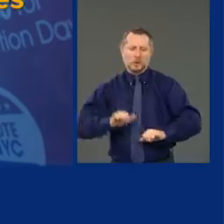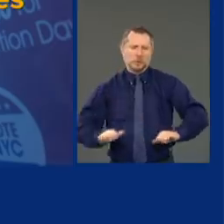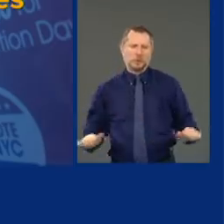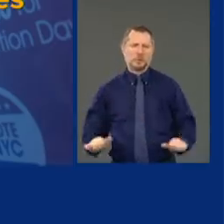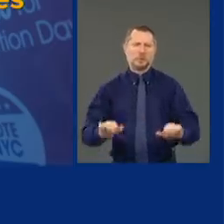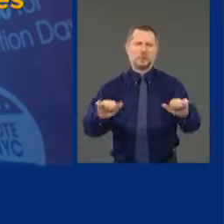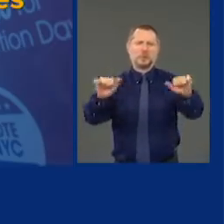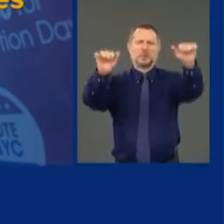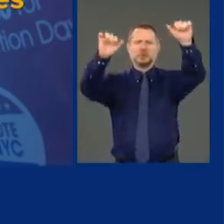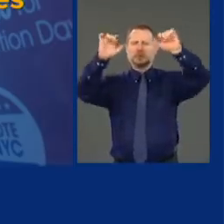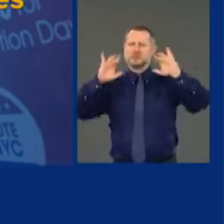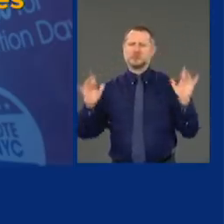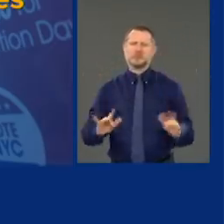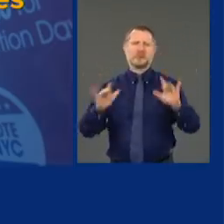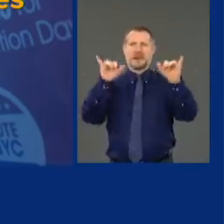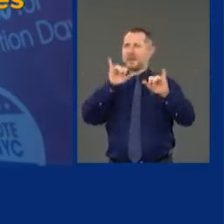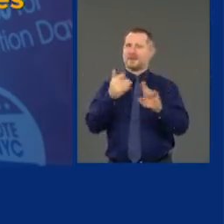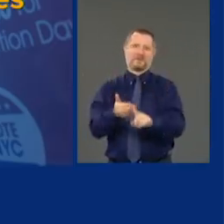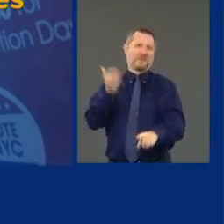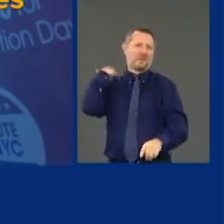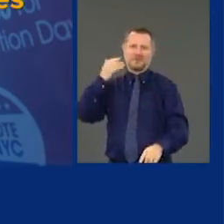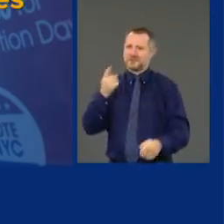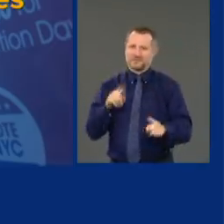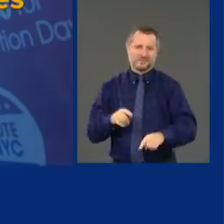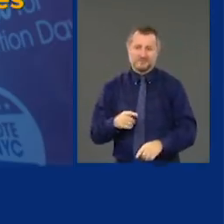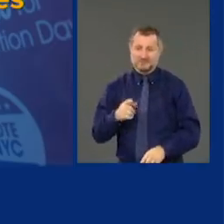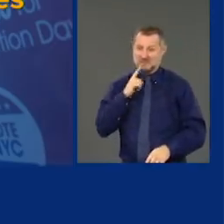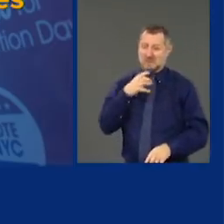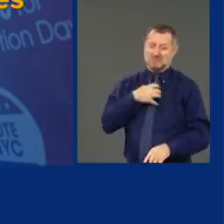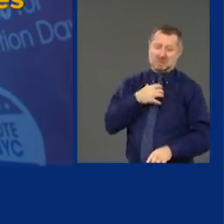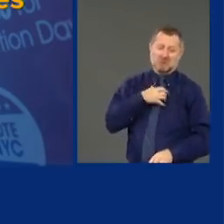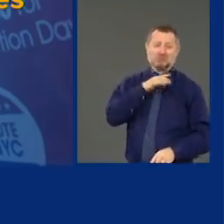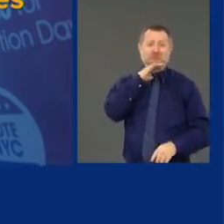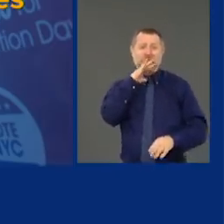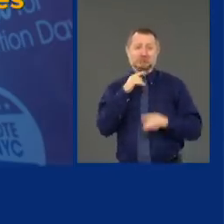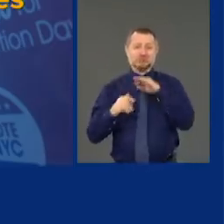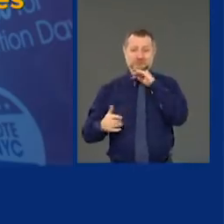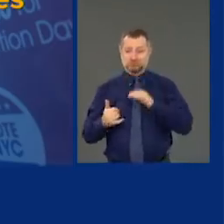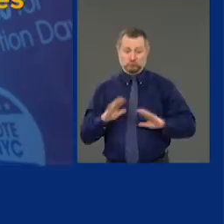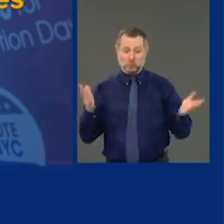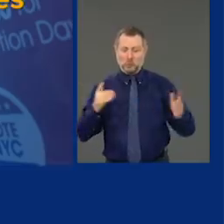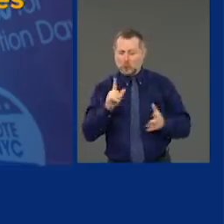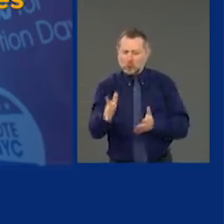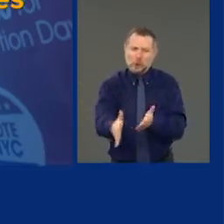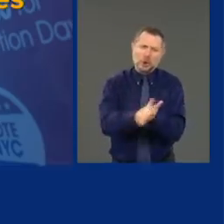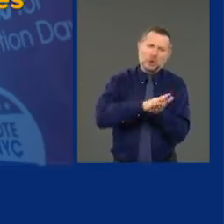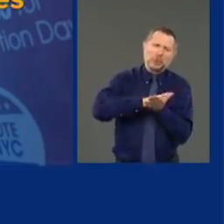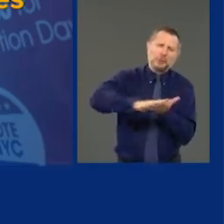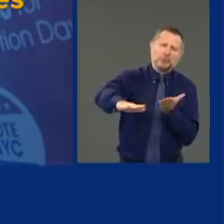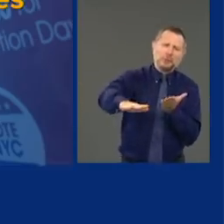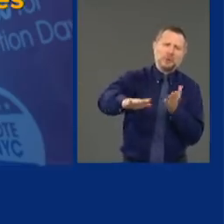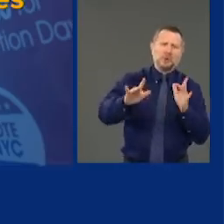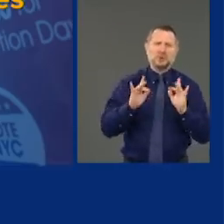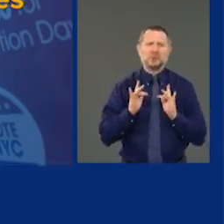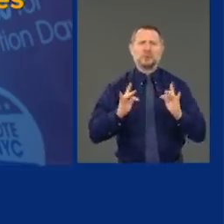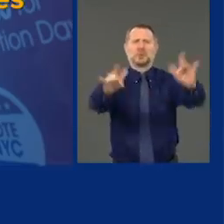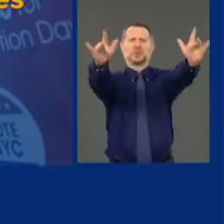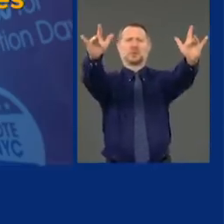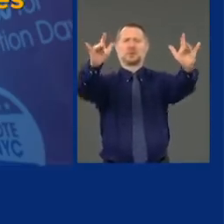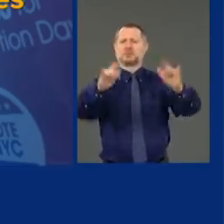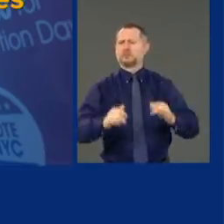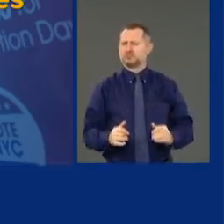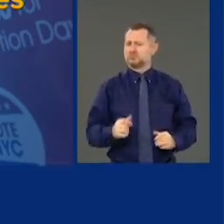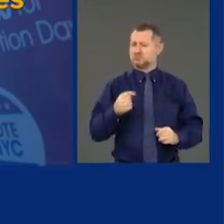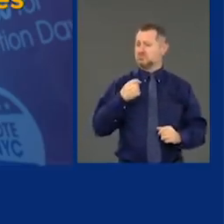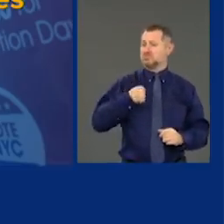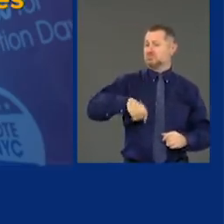of before. They used to complain about how dirty they were. They are now disinfected for the first time. My